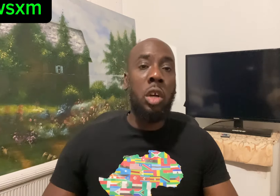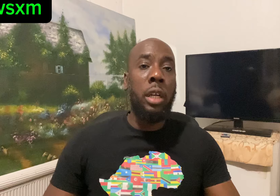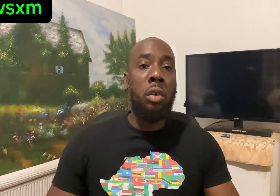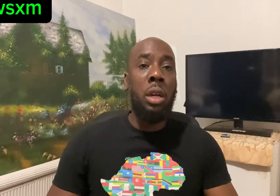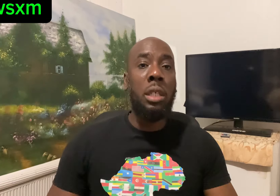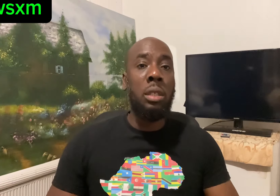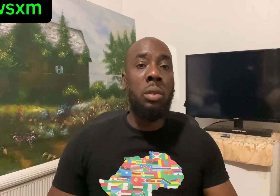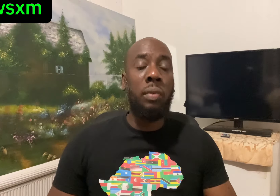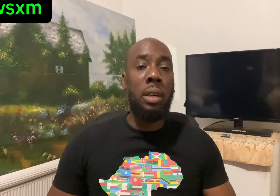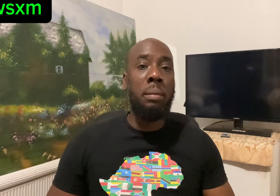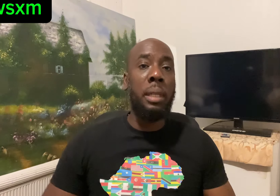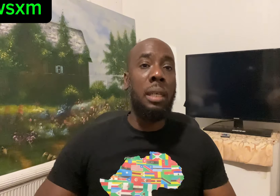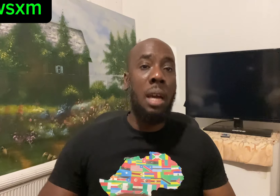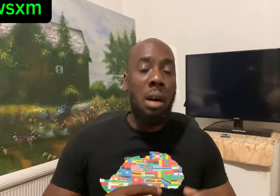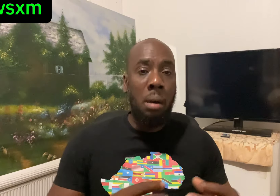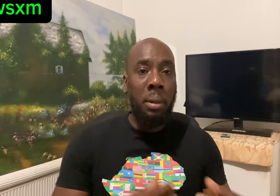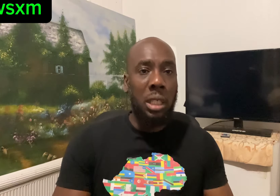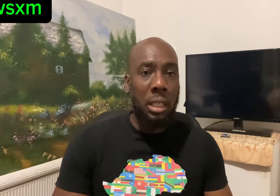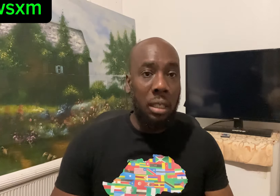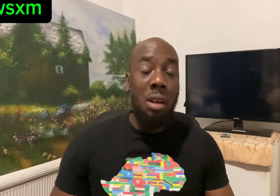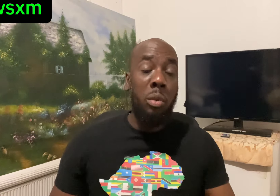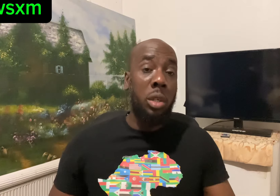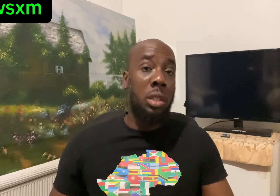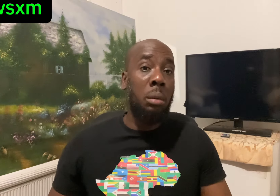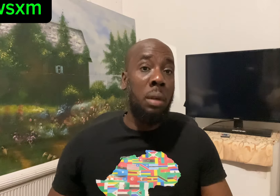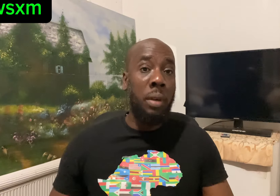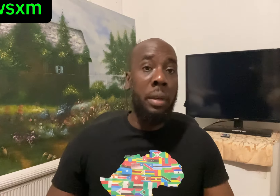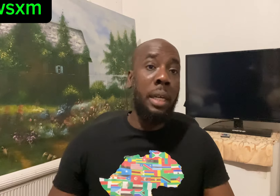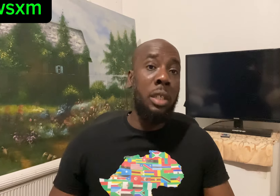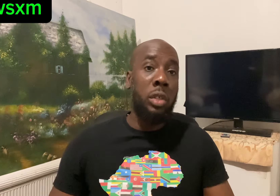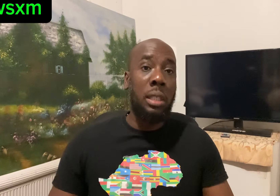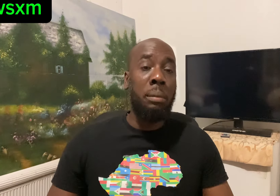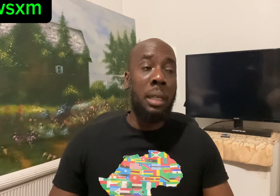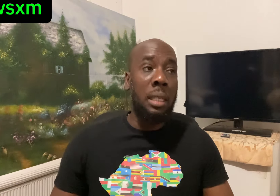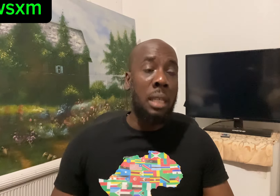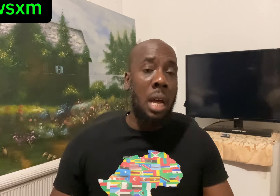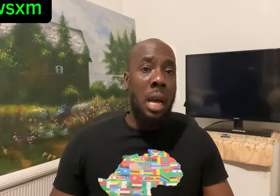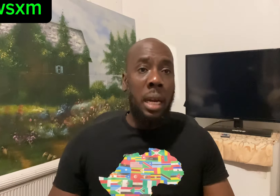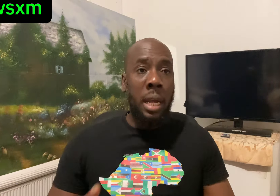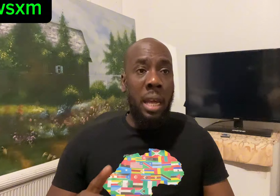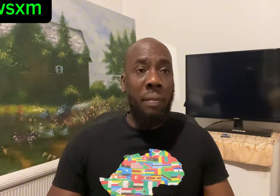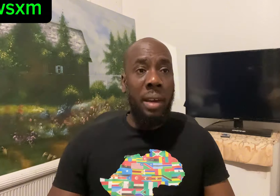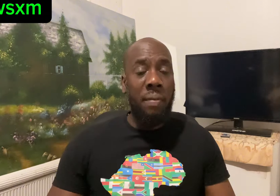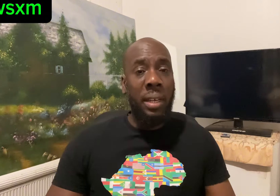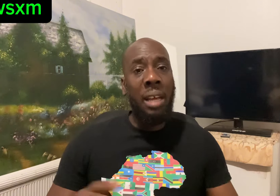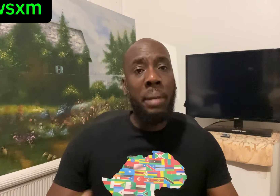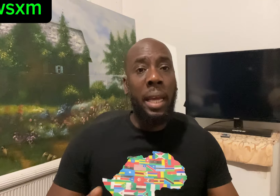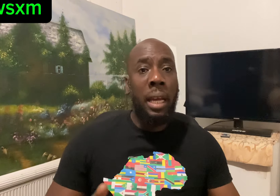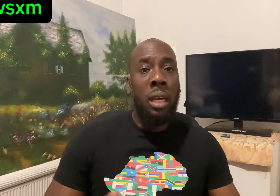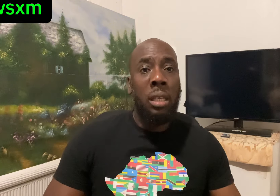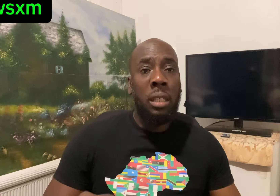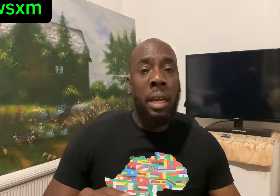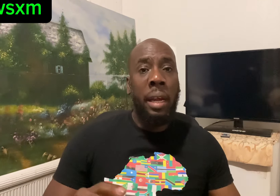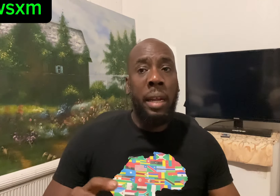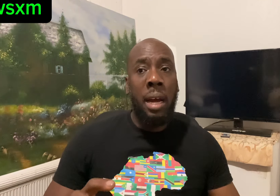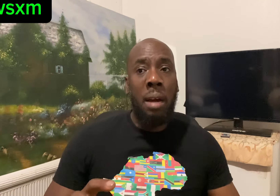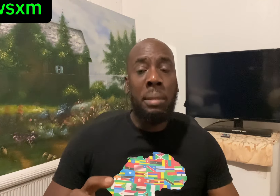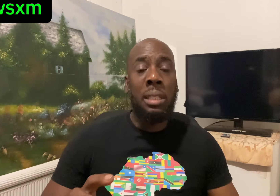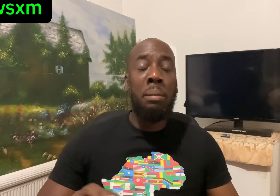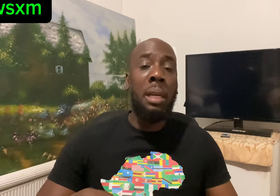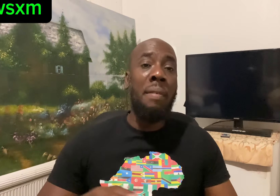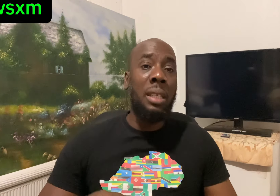also a joint coalition to form the opposition, which is going to be very interesting because the EFF and the MK,